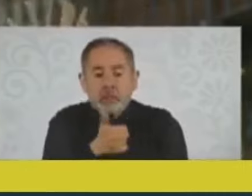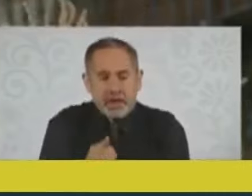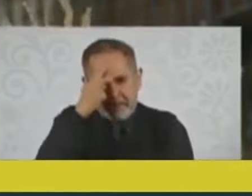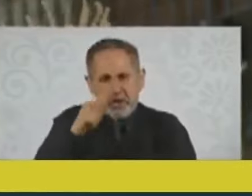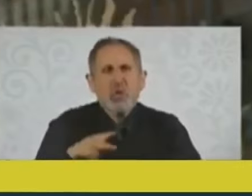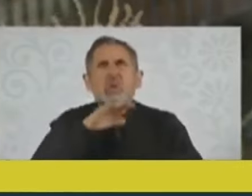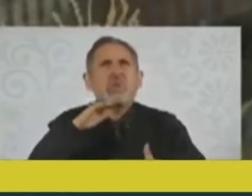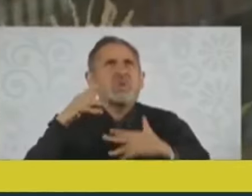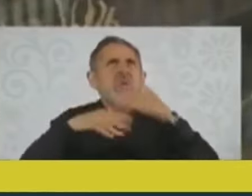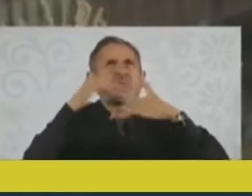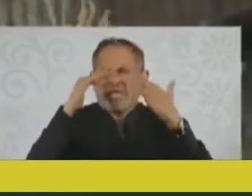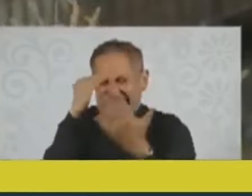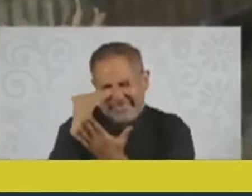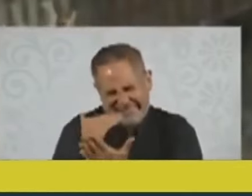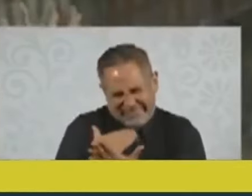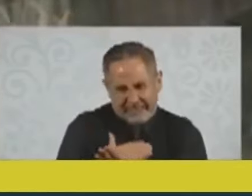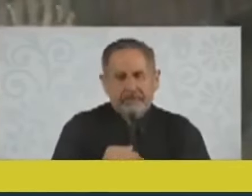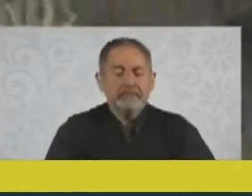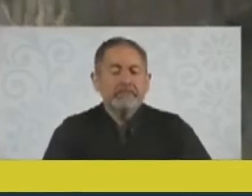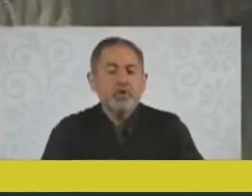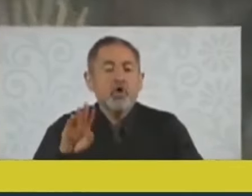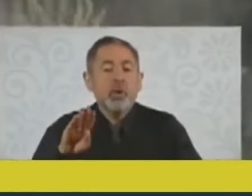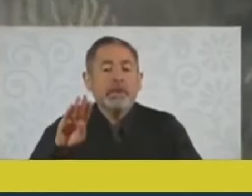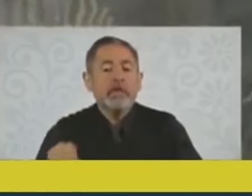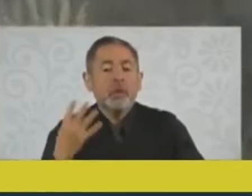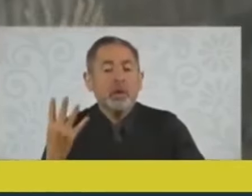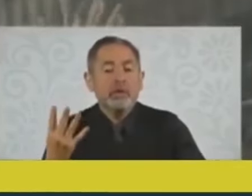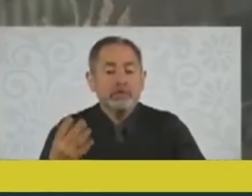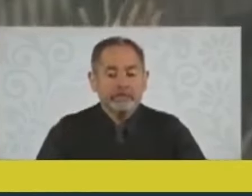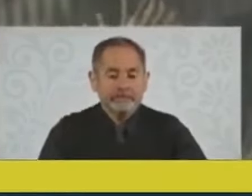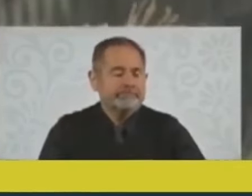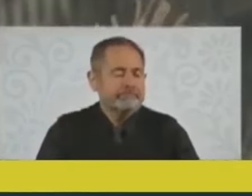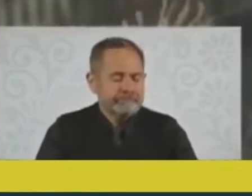Monterrey, Guadalajara, and the city of Mexico. 94.